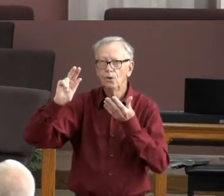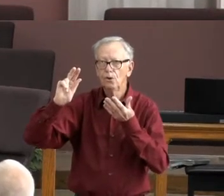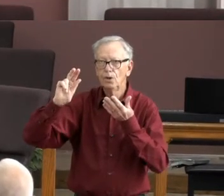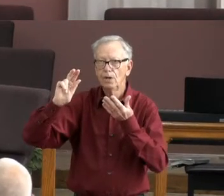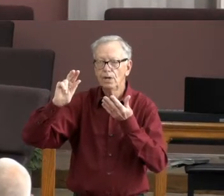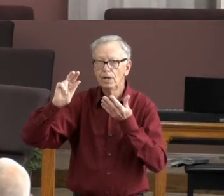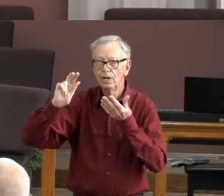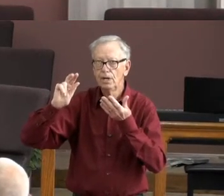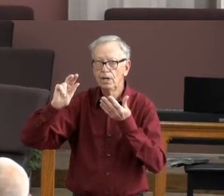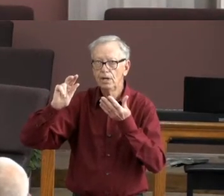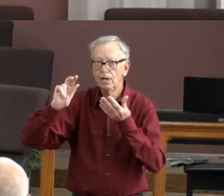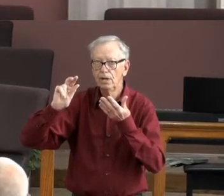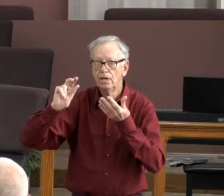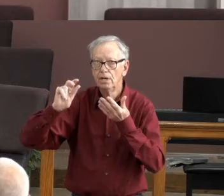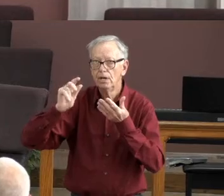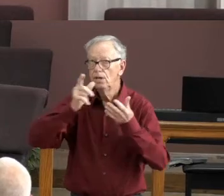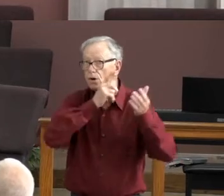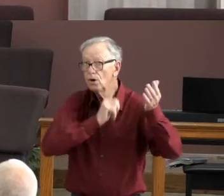holy,